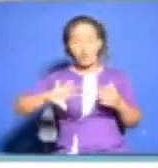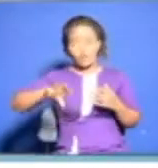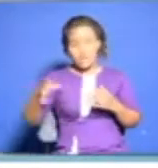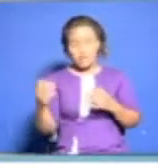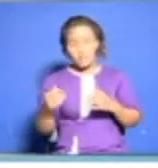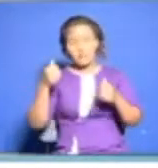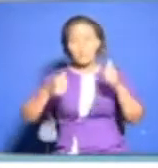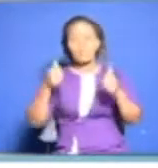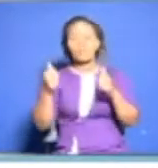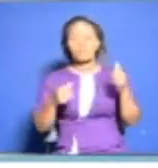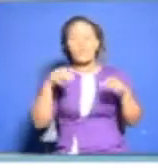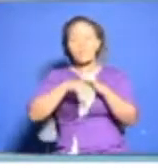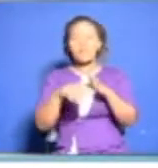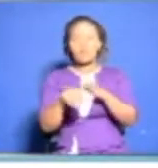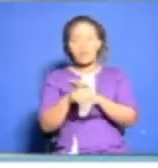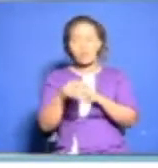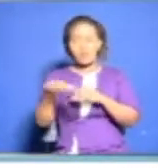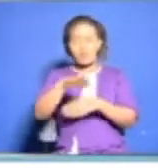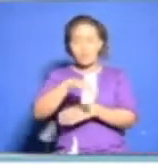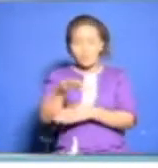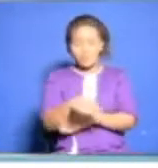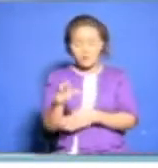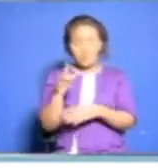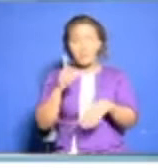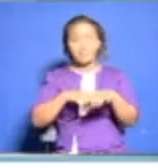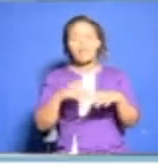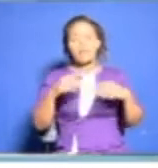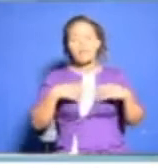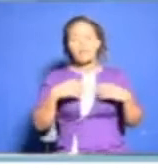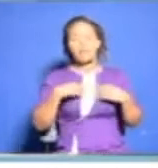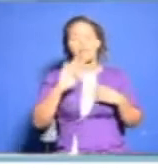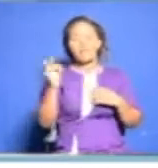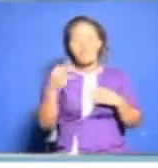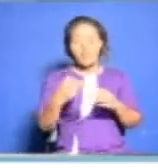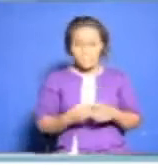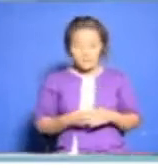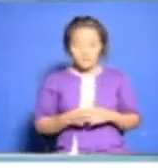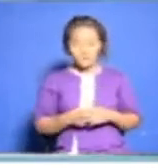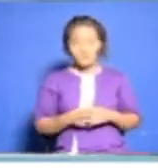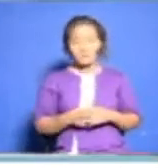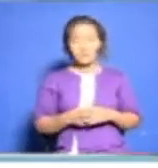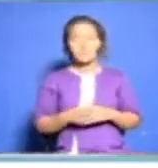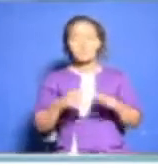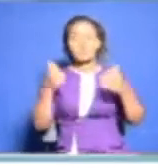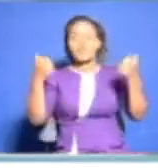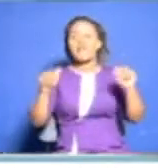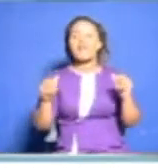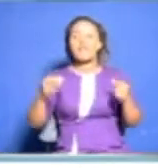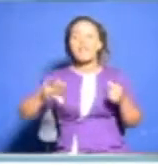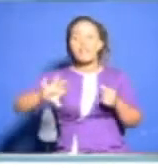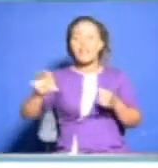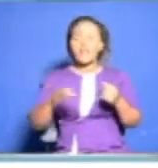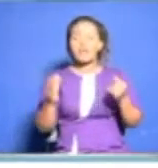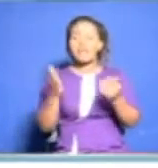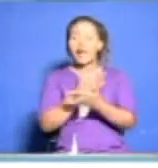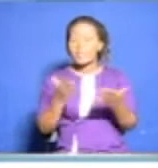that jurisdiction mm-hmm. and they will account for them. Mm-hmm. Yes. So whatever a county assets are